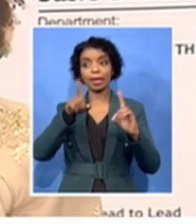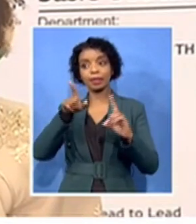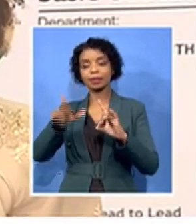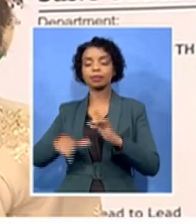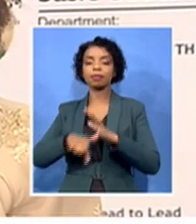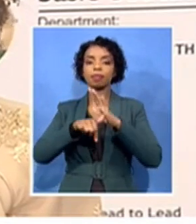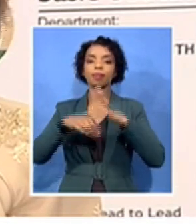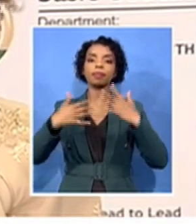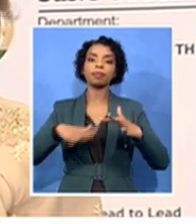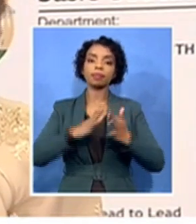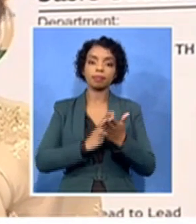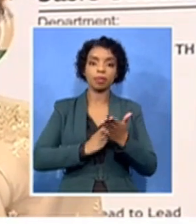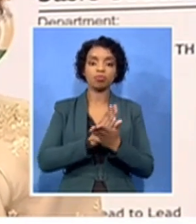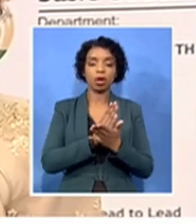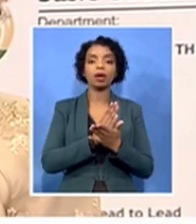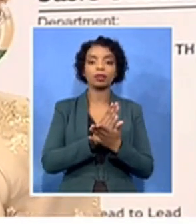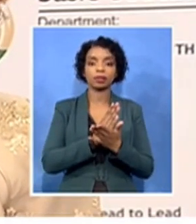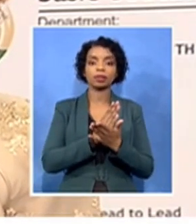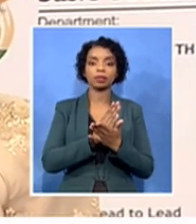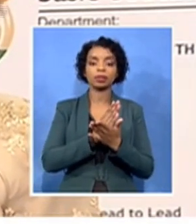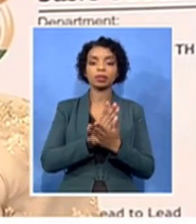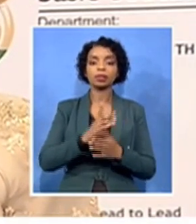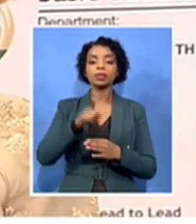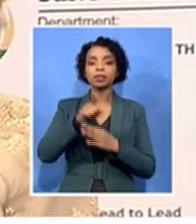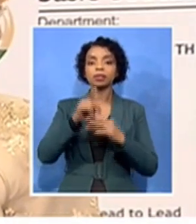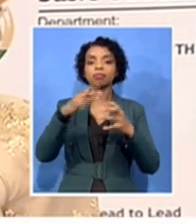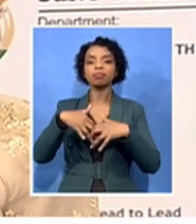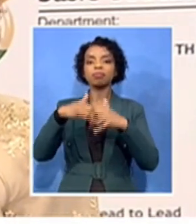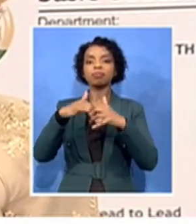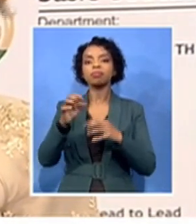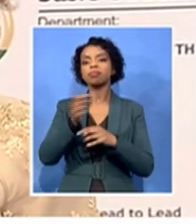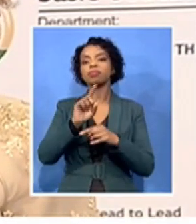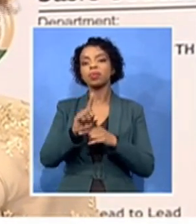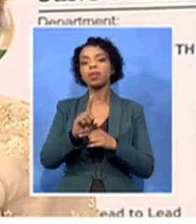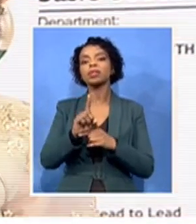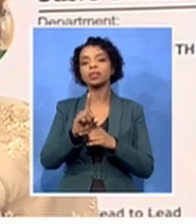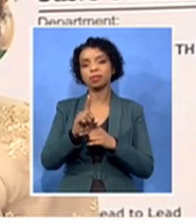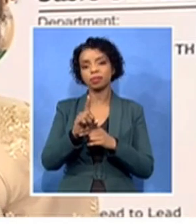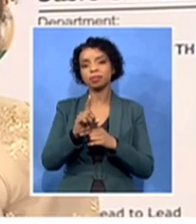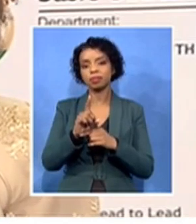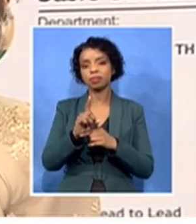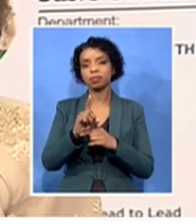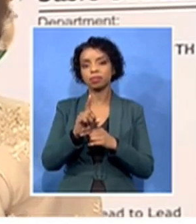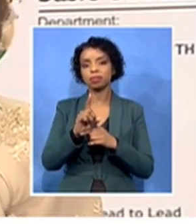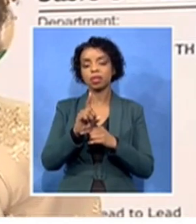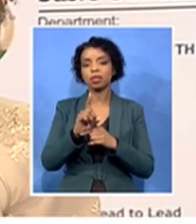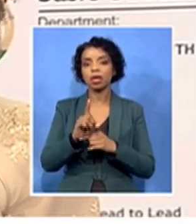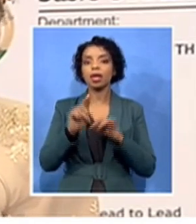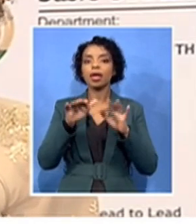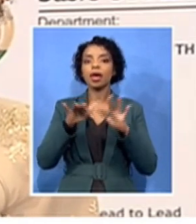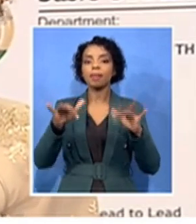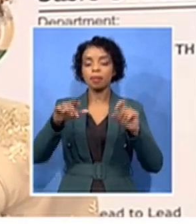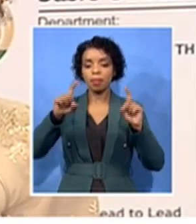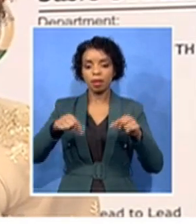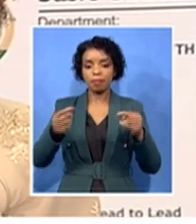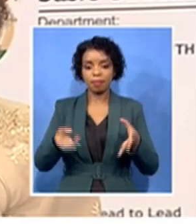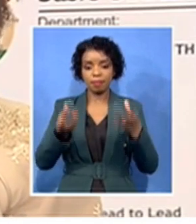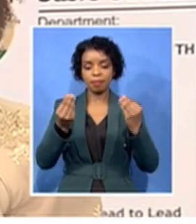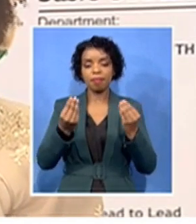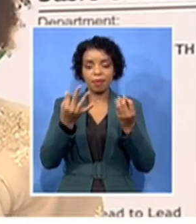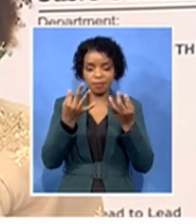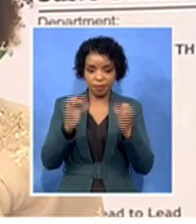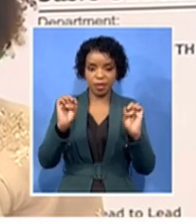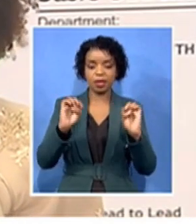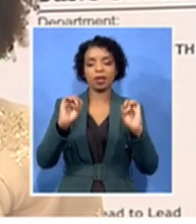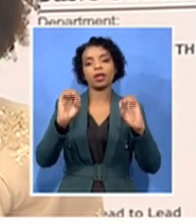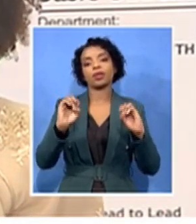establishes an entitlement to free compulsory education, ensuring inclusive and equitable access to all